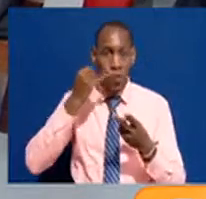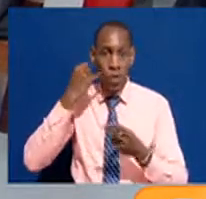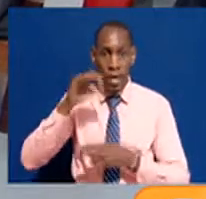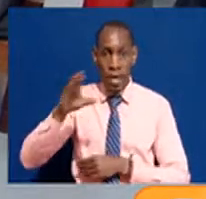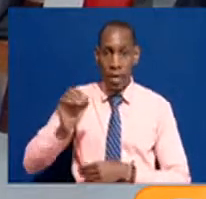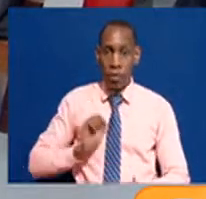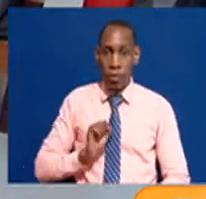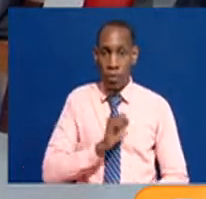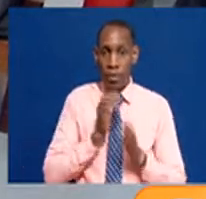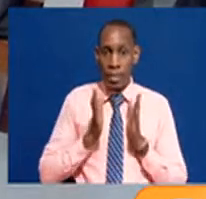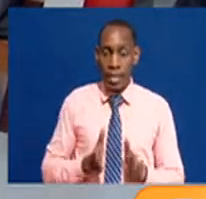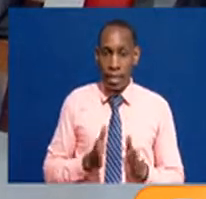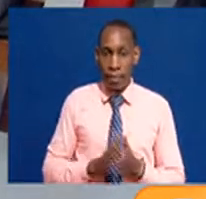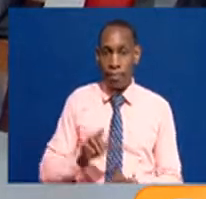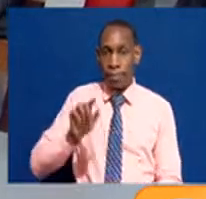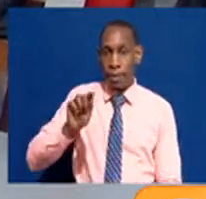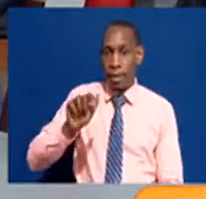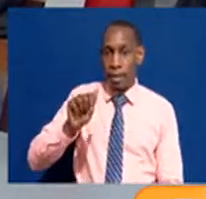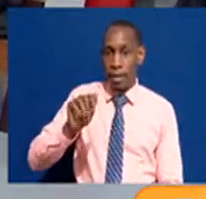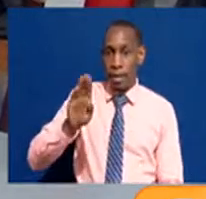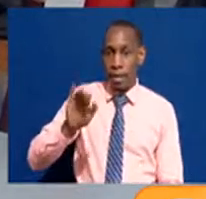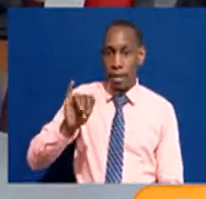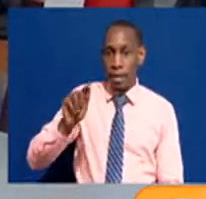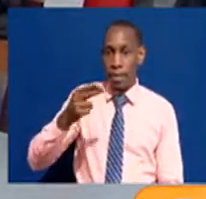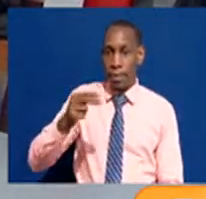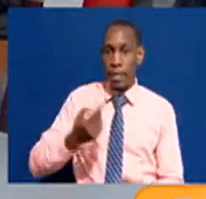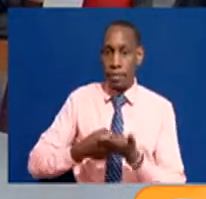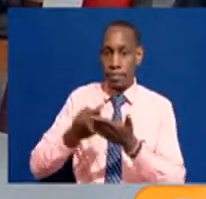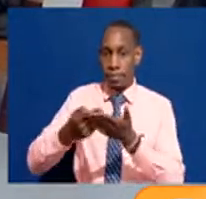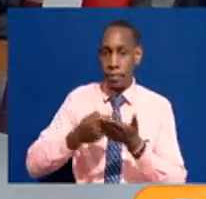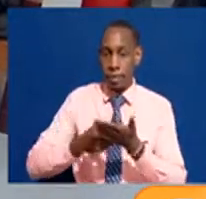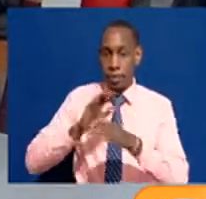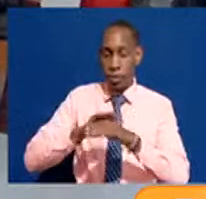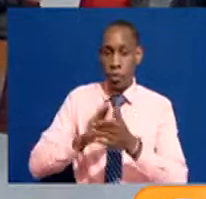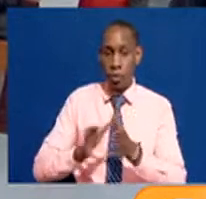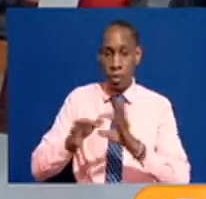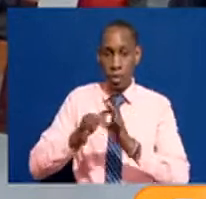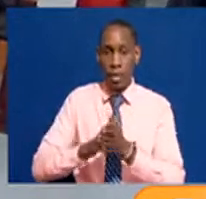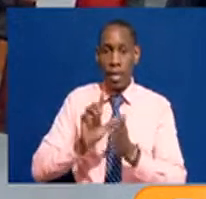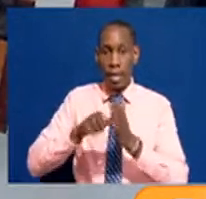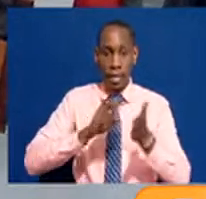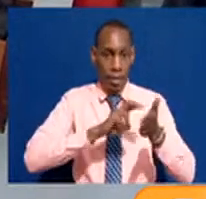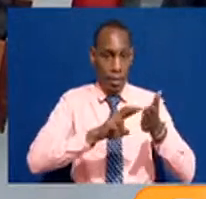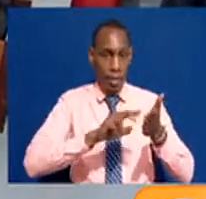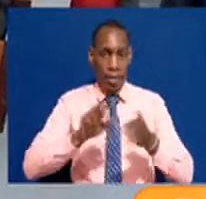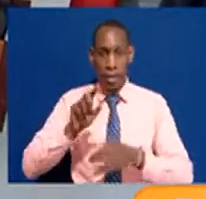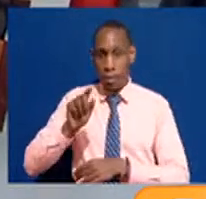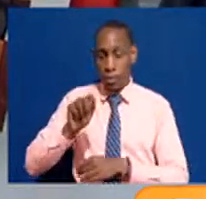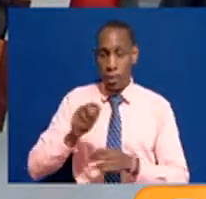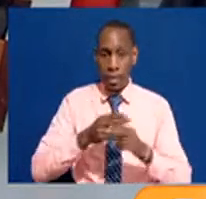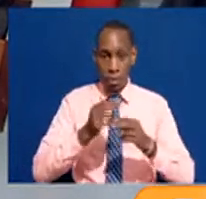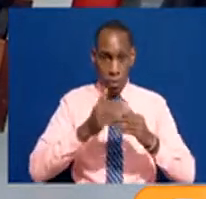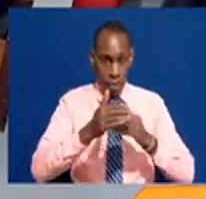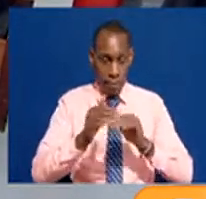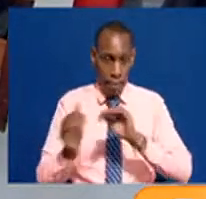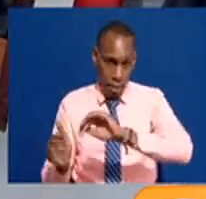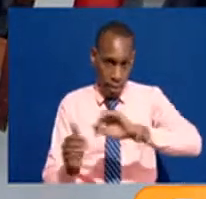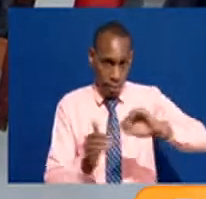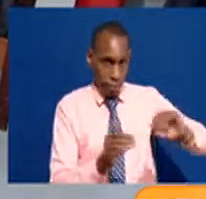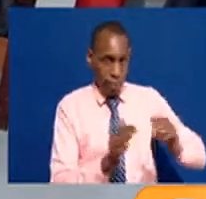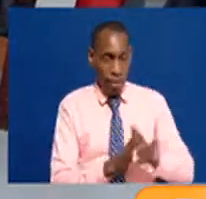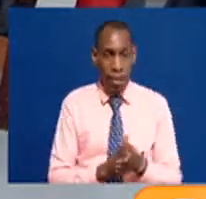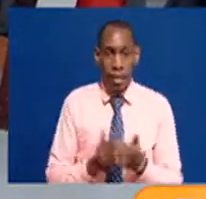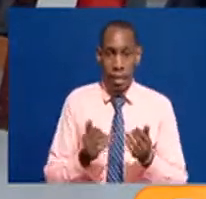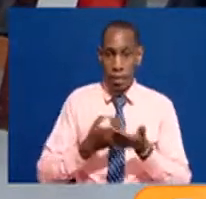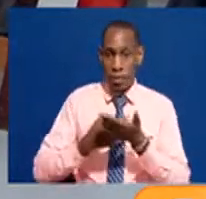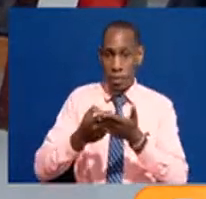County Senator Tabitha Karanja. Great conversation, folks. You're joining. We'll get you to a tweet in a little short while. Let's get to the latest stuff